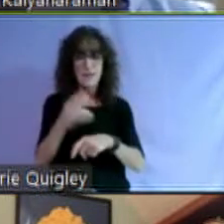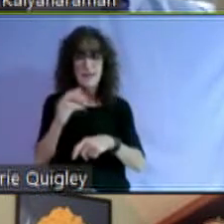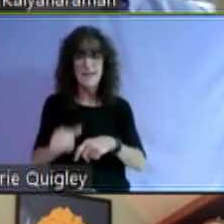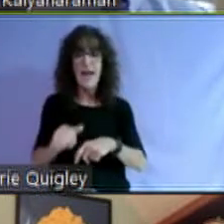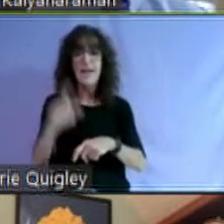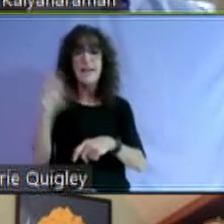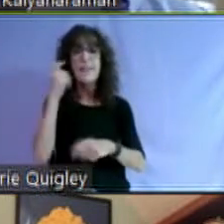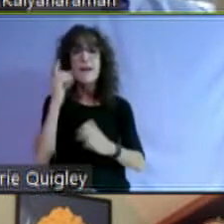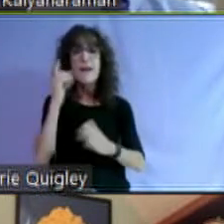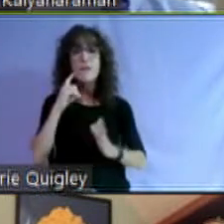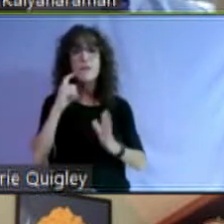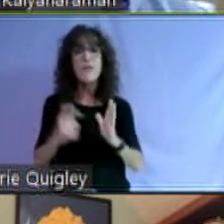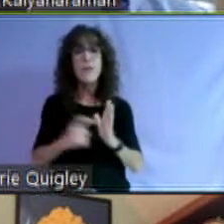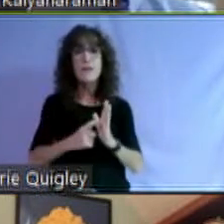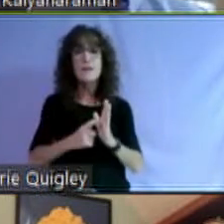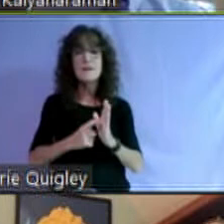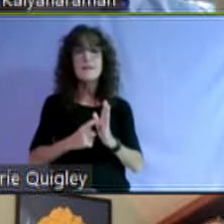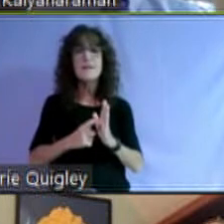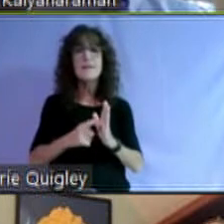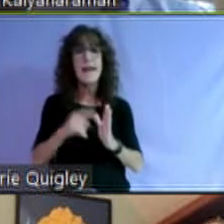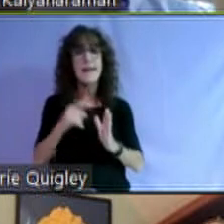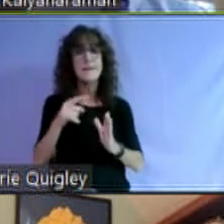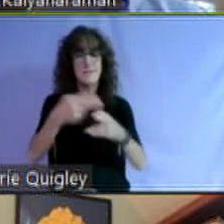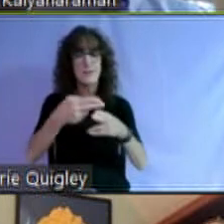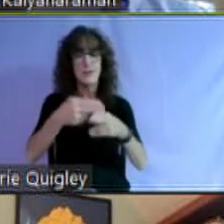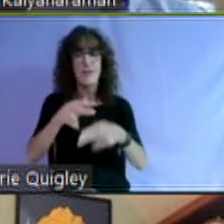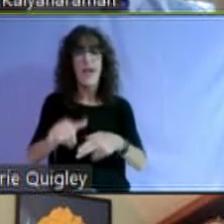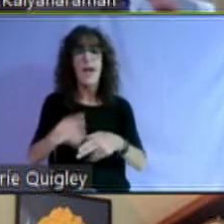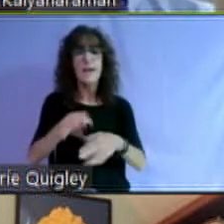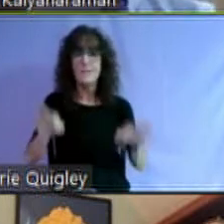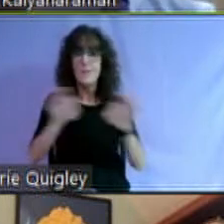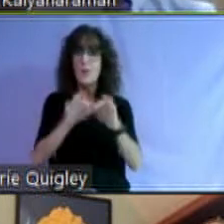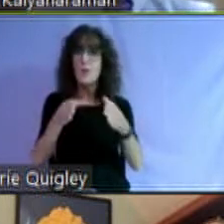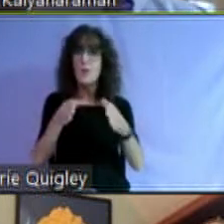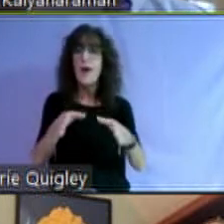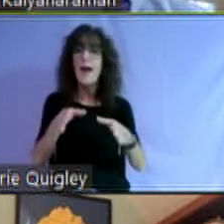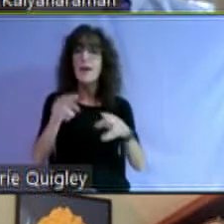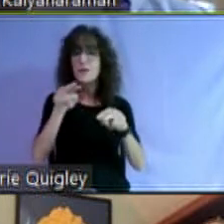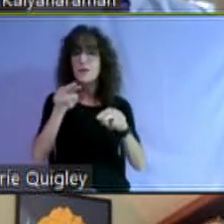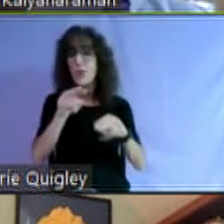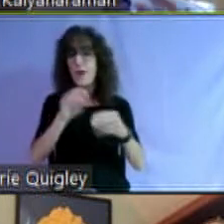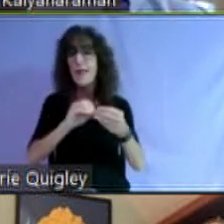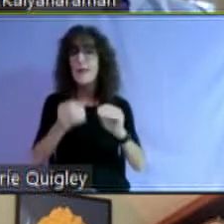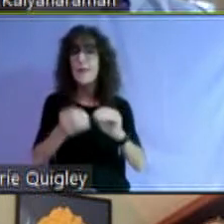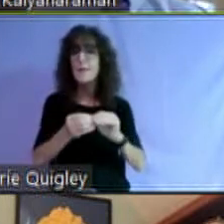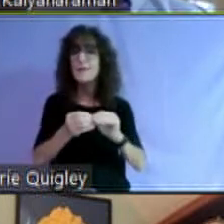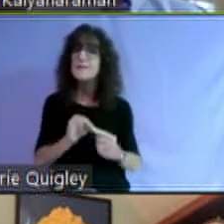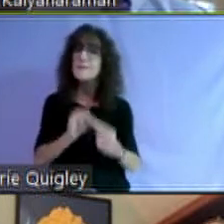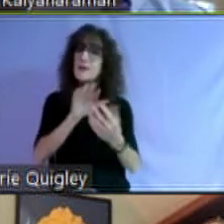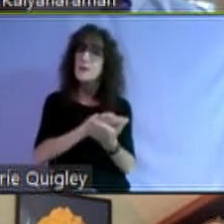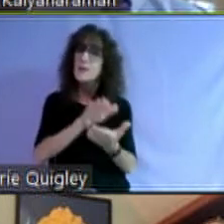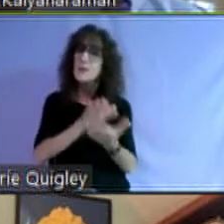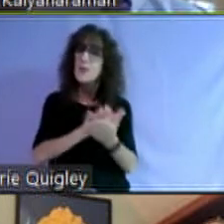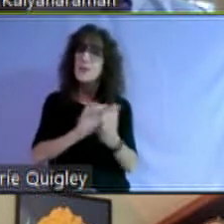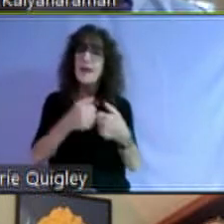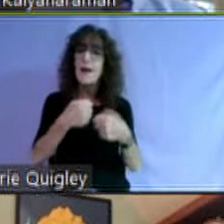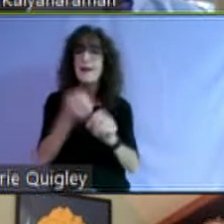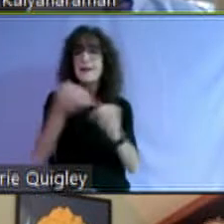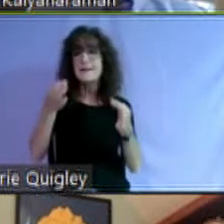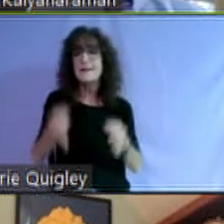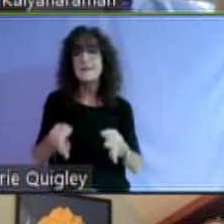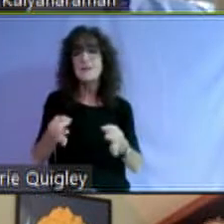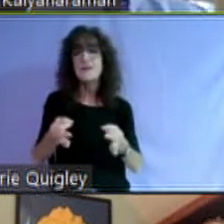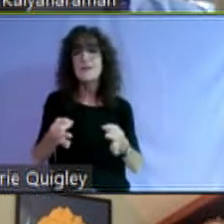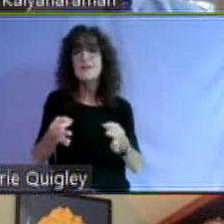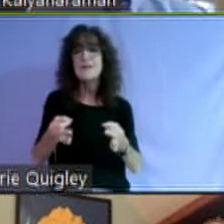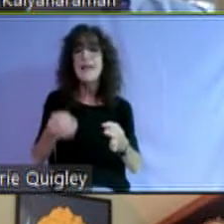well as a key metric. And it's a way to understand, particularly when we talk about schools, how we're making decisions around that.